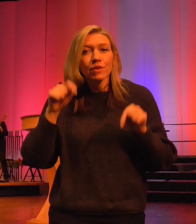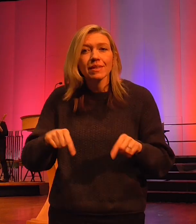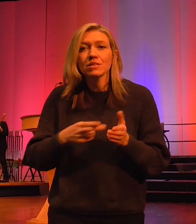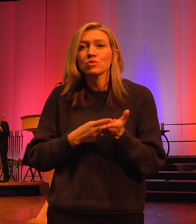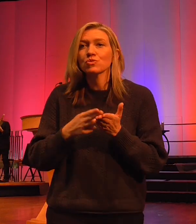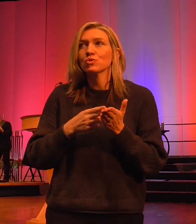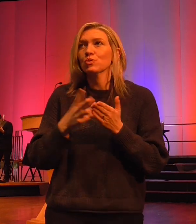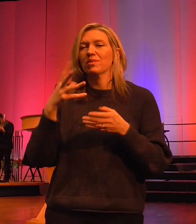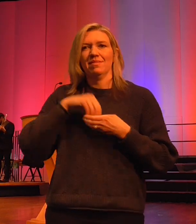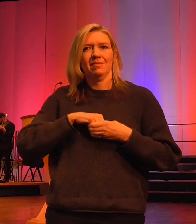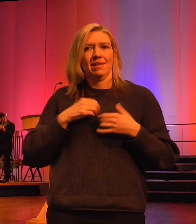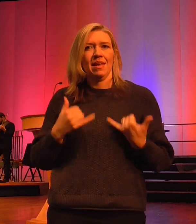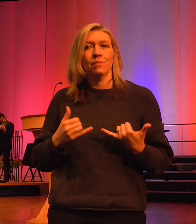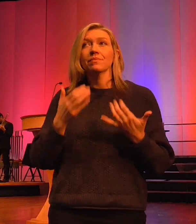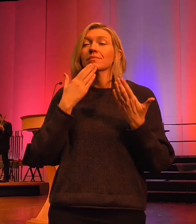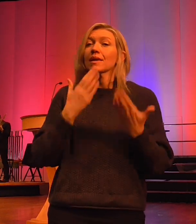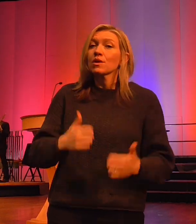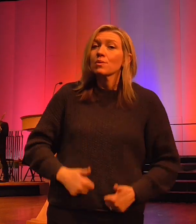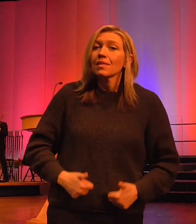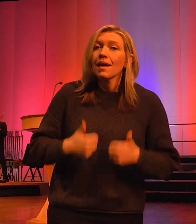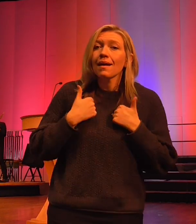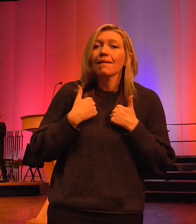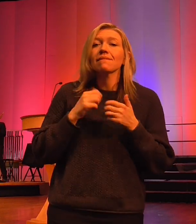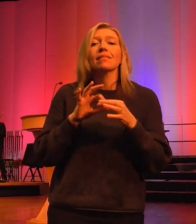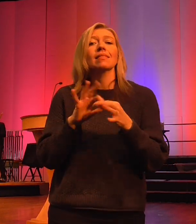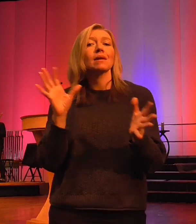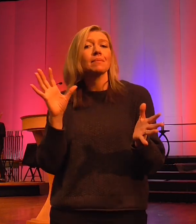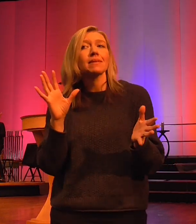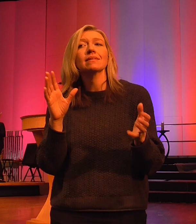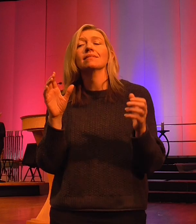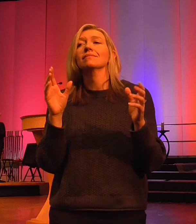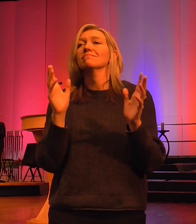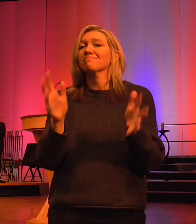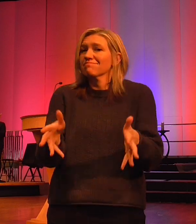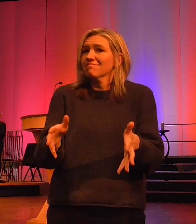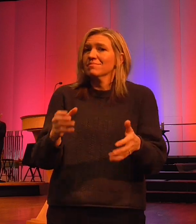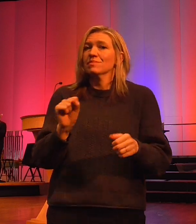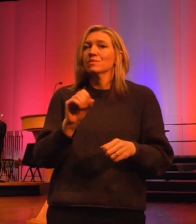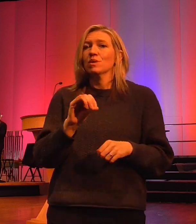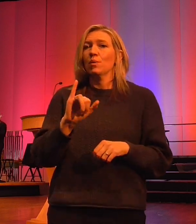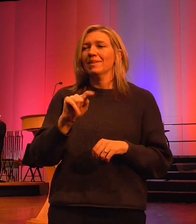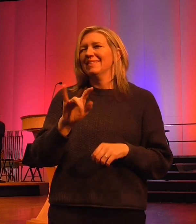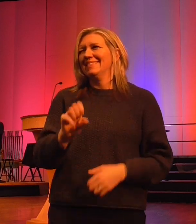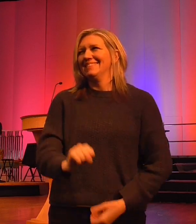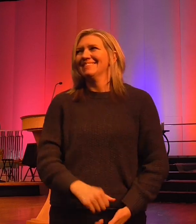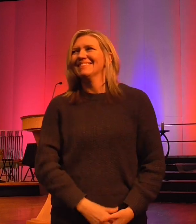its way with us now. Thank you, life. We let it be and let it go, and so it is.